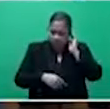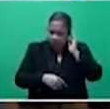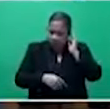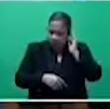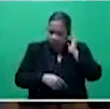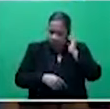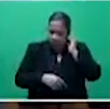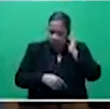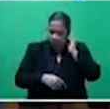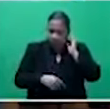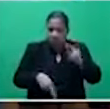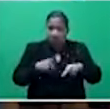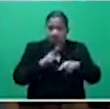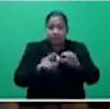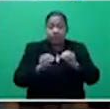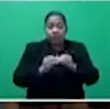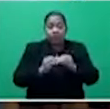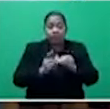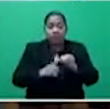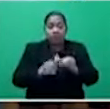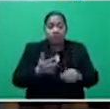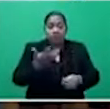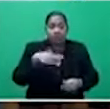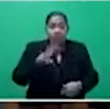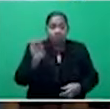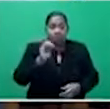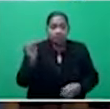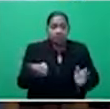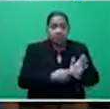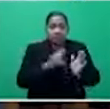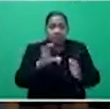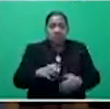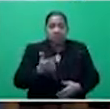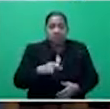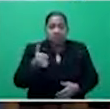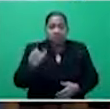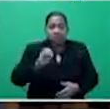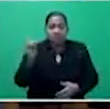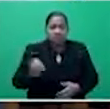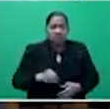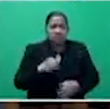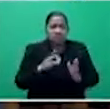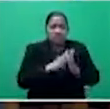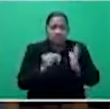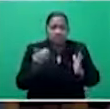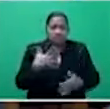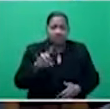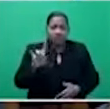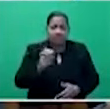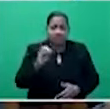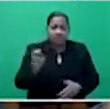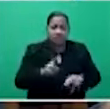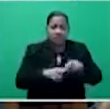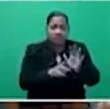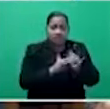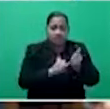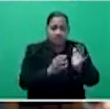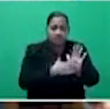92%. New Caledonia, 76%. Papua New Guinea, 51%. FSM,